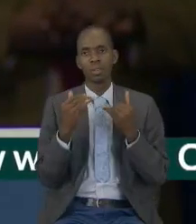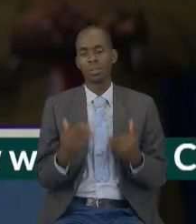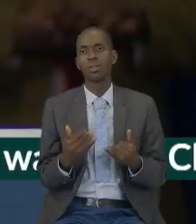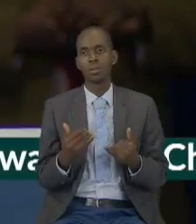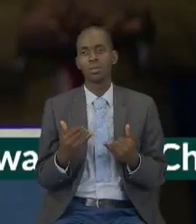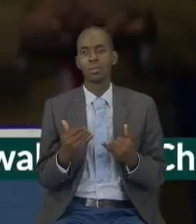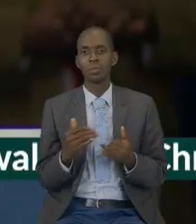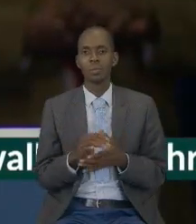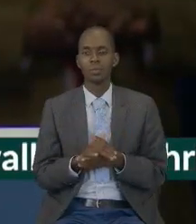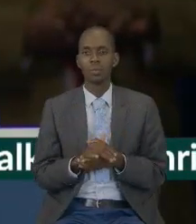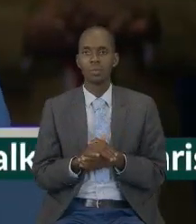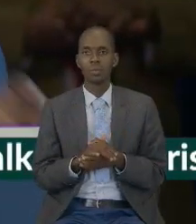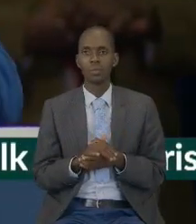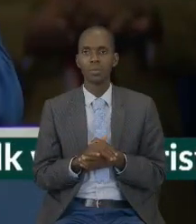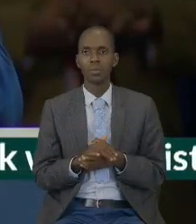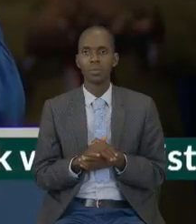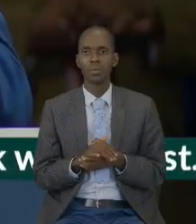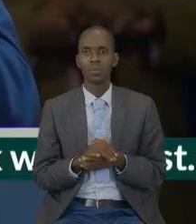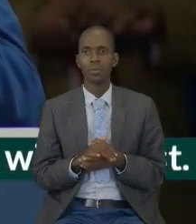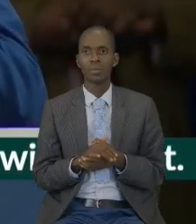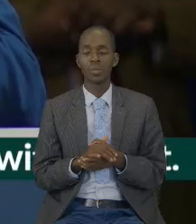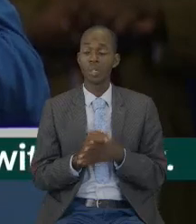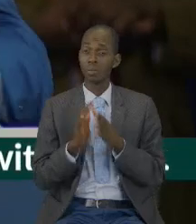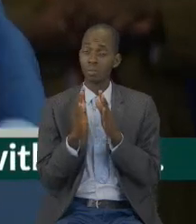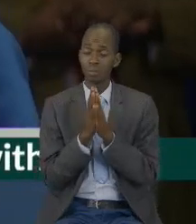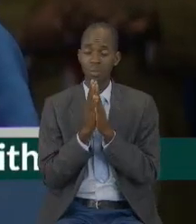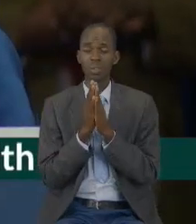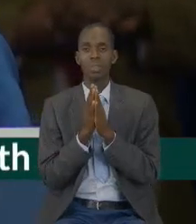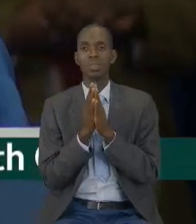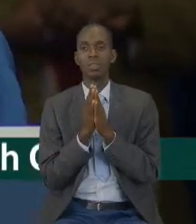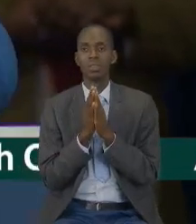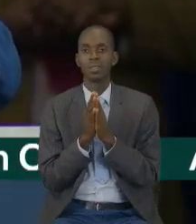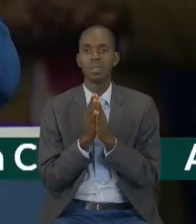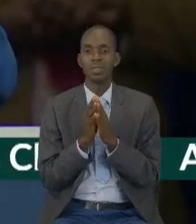quickly. Make sure you're thorough.